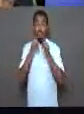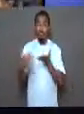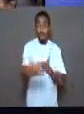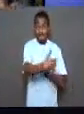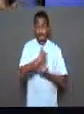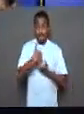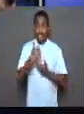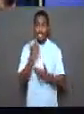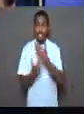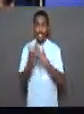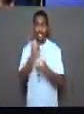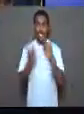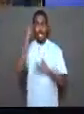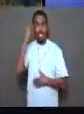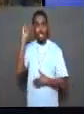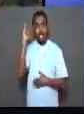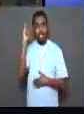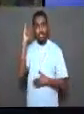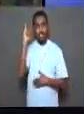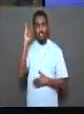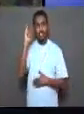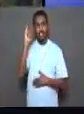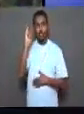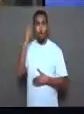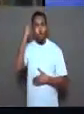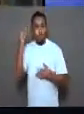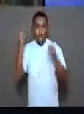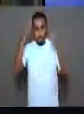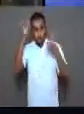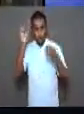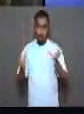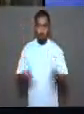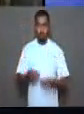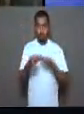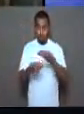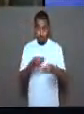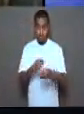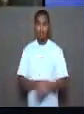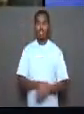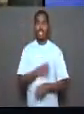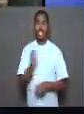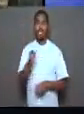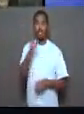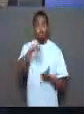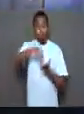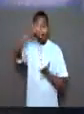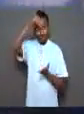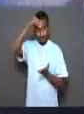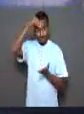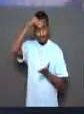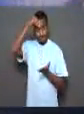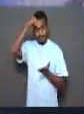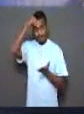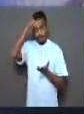information, discuss ideas, form opinions, and apply your